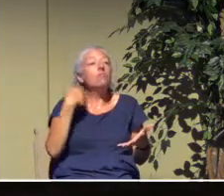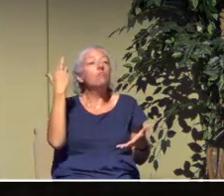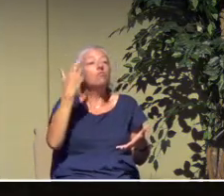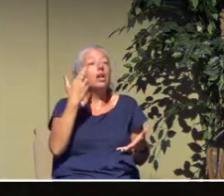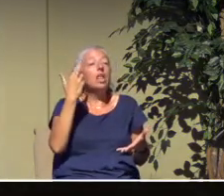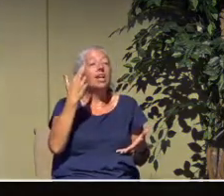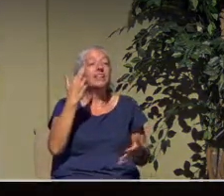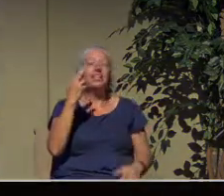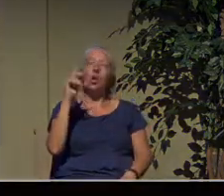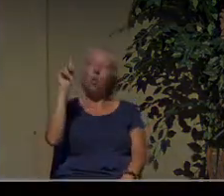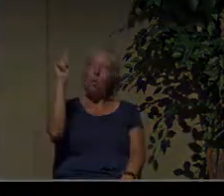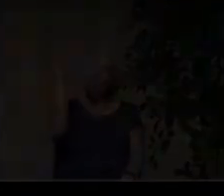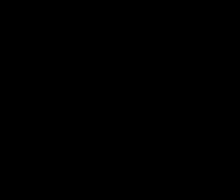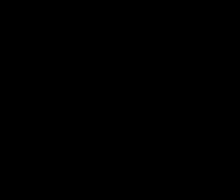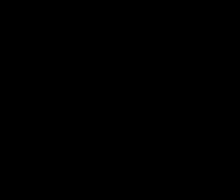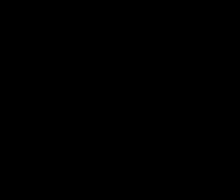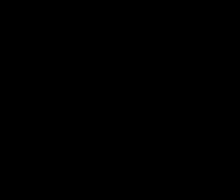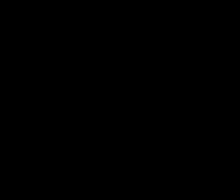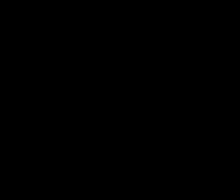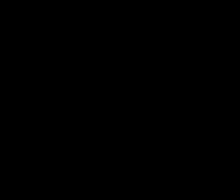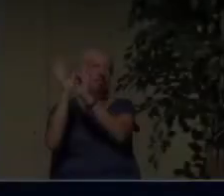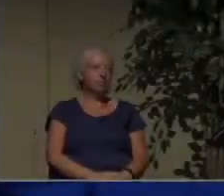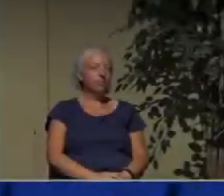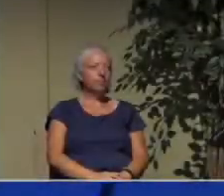it's only Jesus.